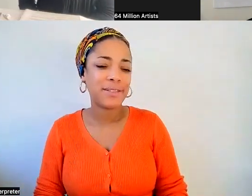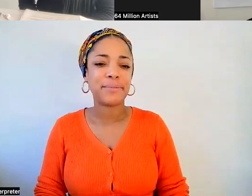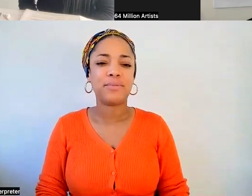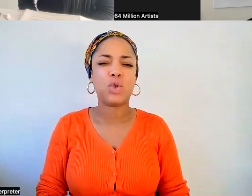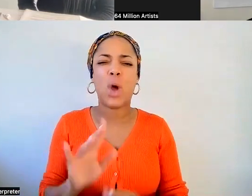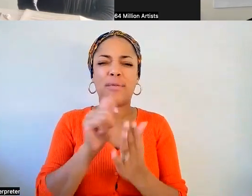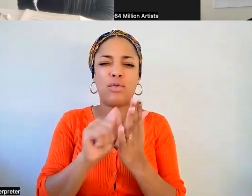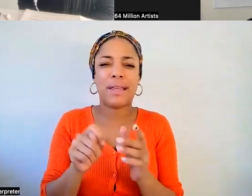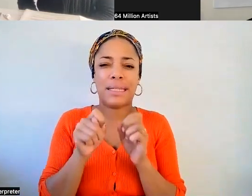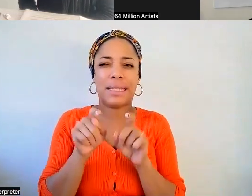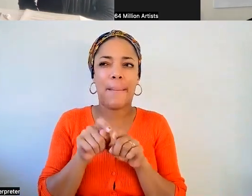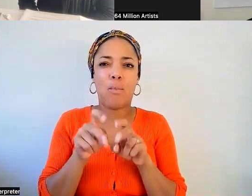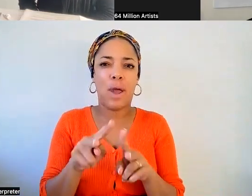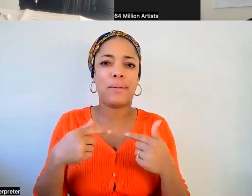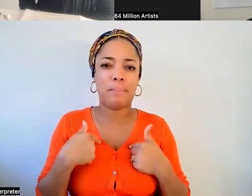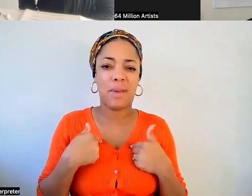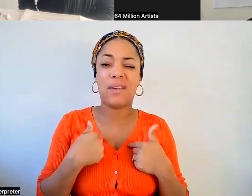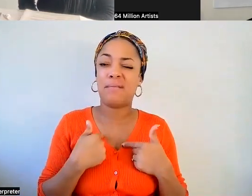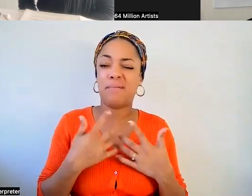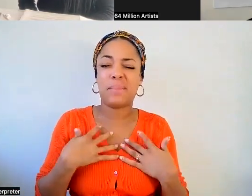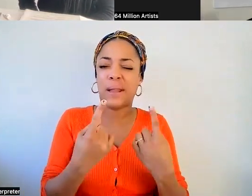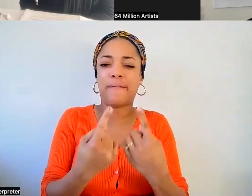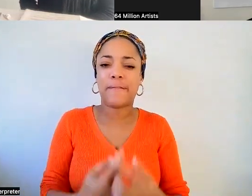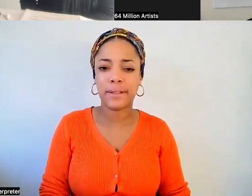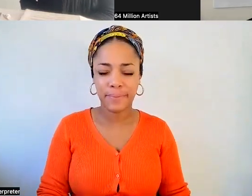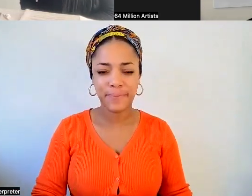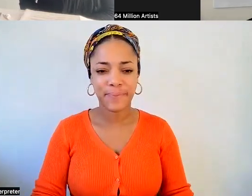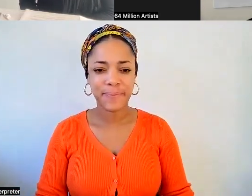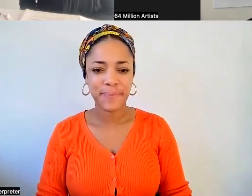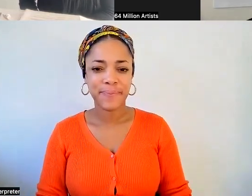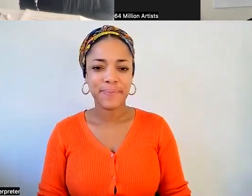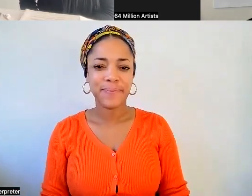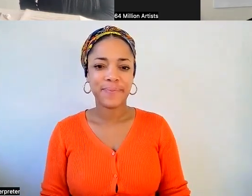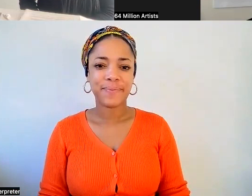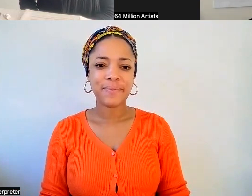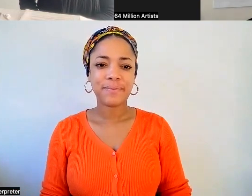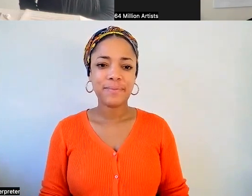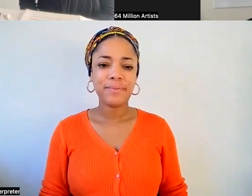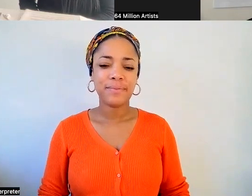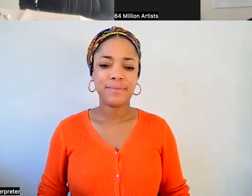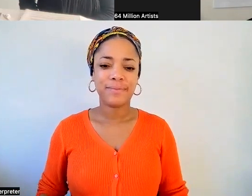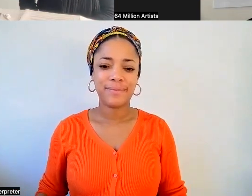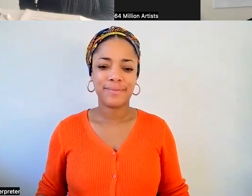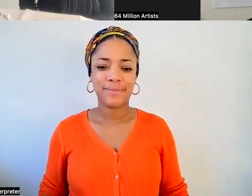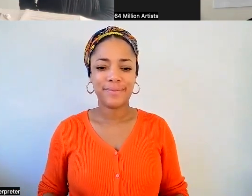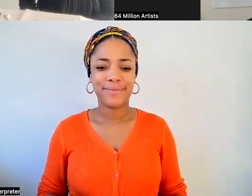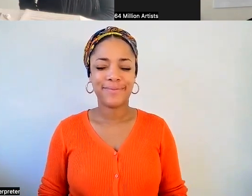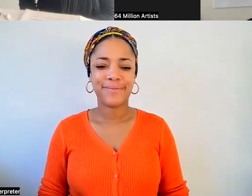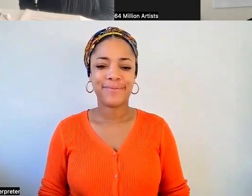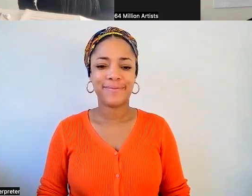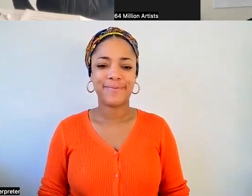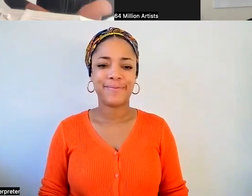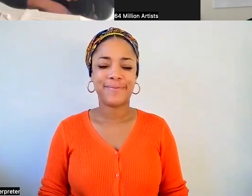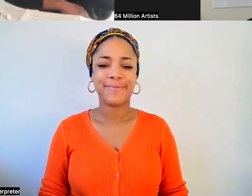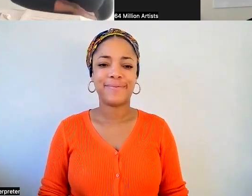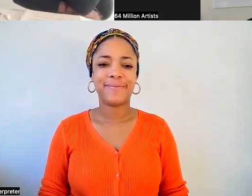write, I've been doing today. If you prefer that, you could have a go at that as well. That'd be another way of writing. Yeah? Yeah. Lots and lots of ways of writing. So you can steal